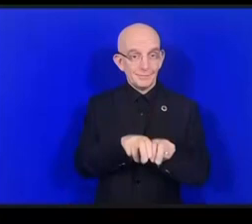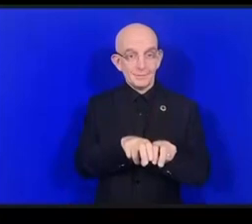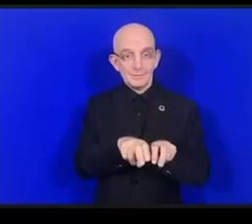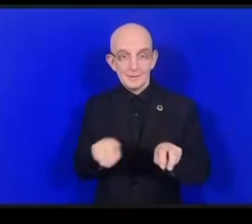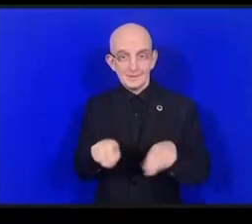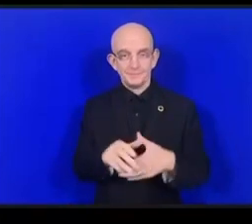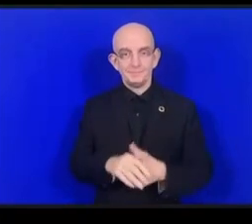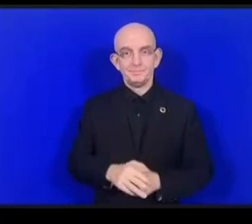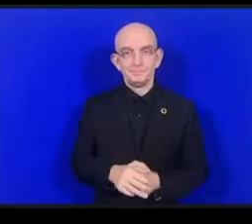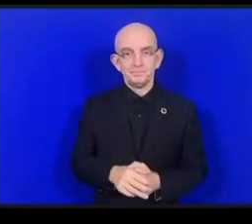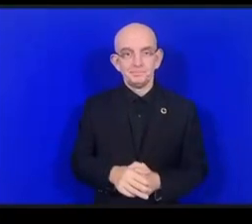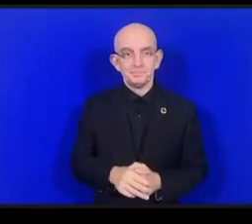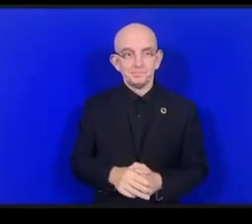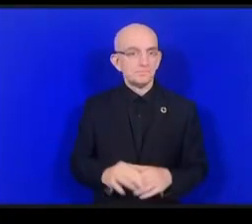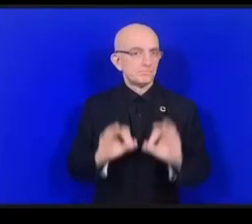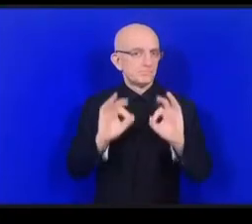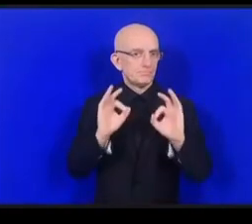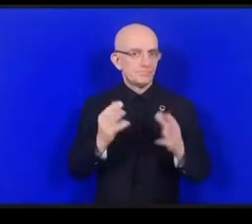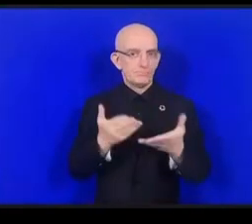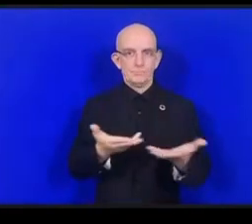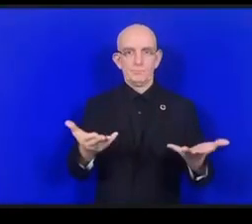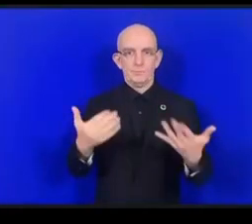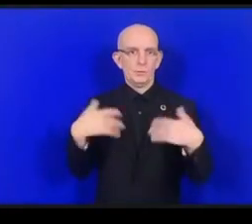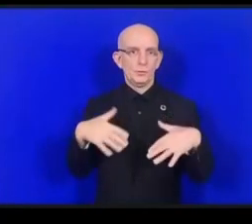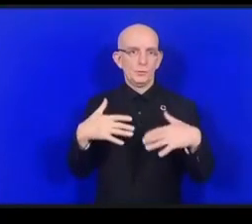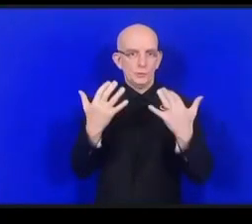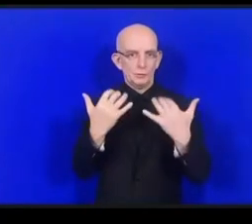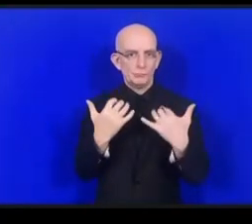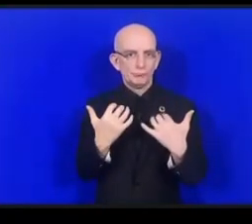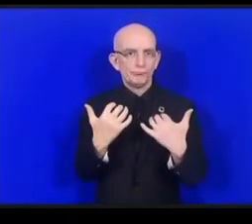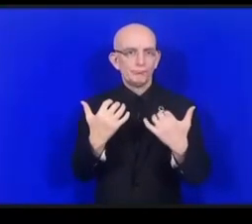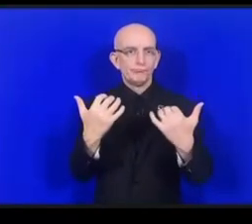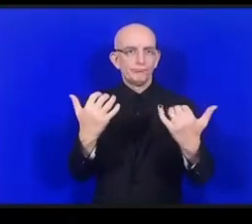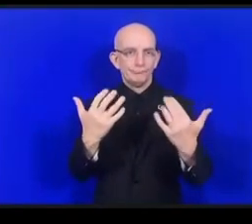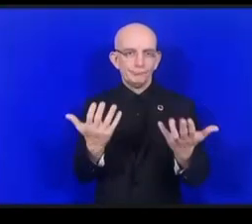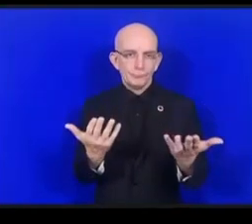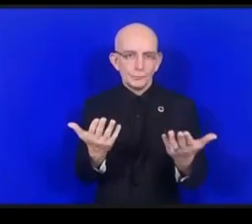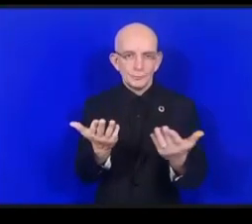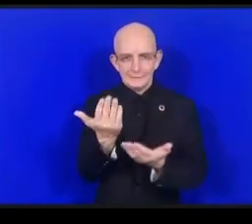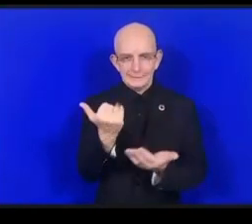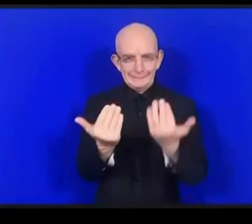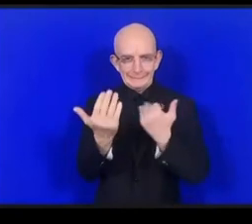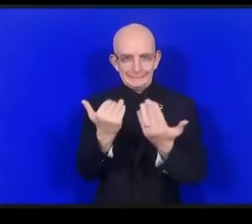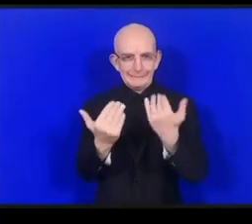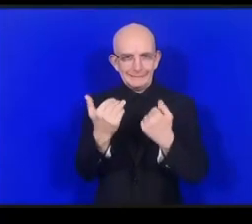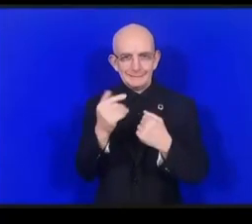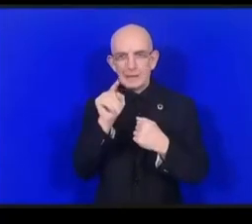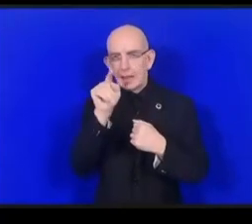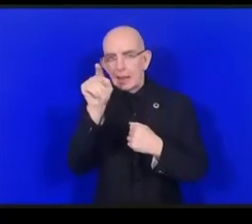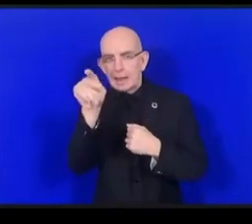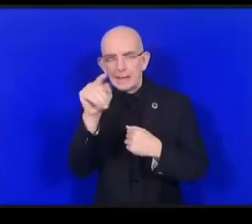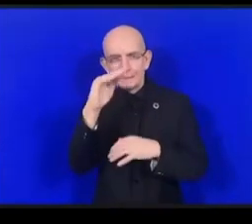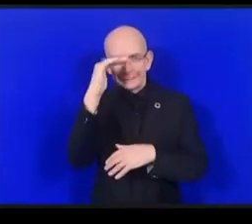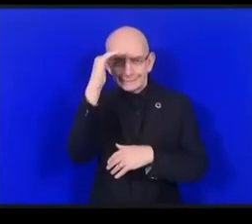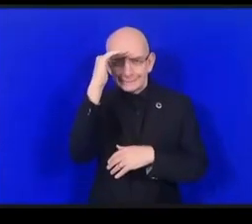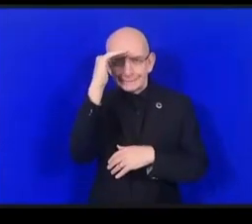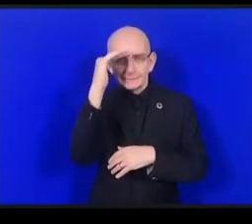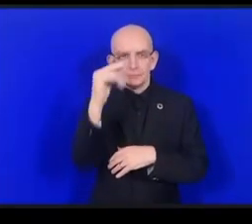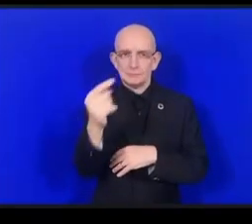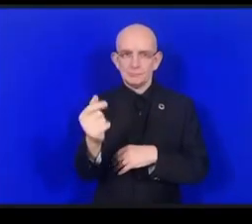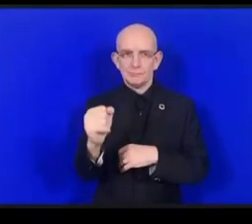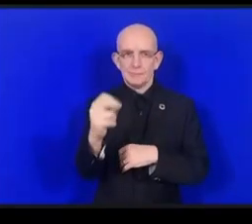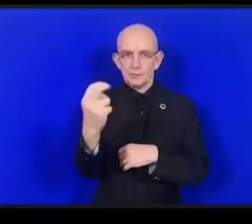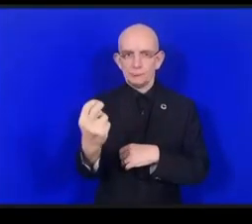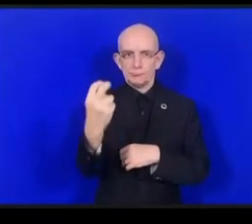more engaging when you sit together, not so far away. But with that, we introduce the panelists when you give them